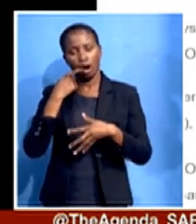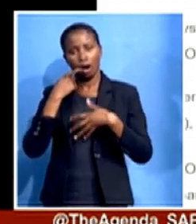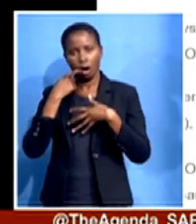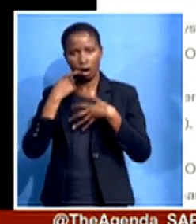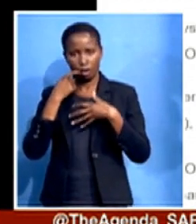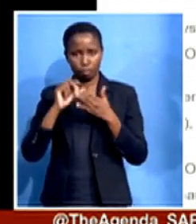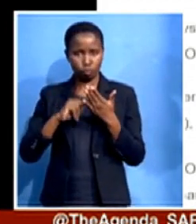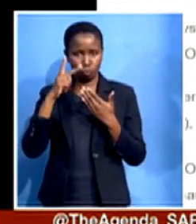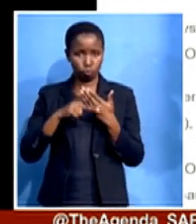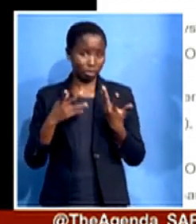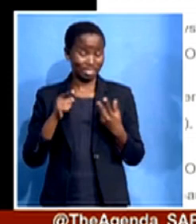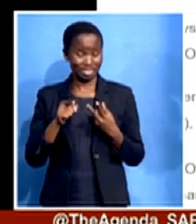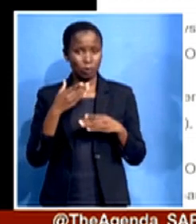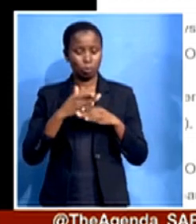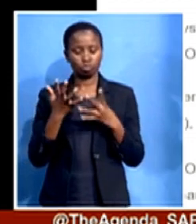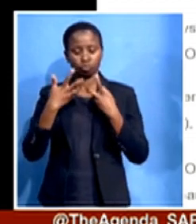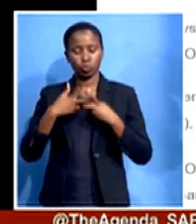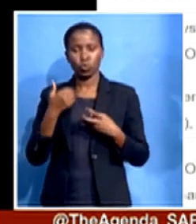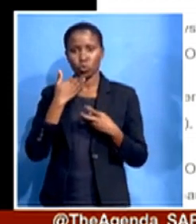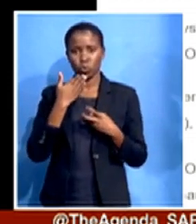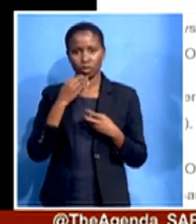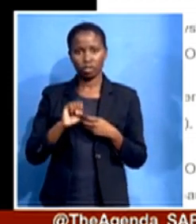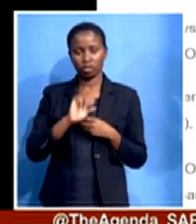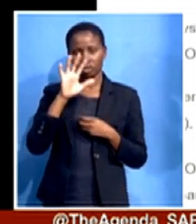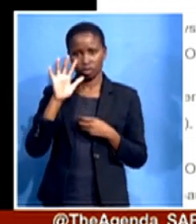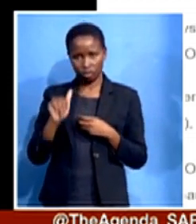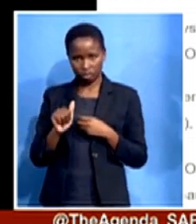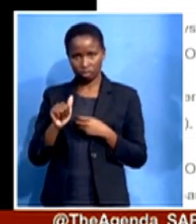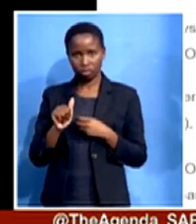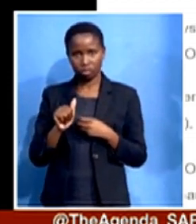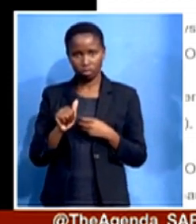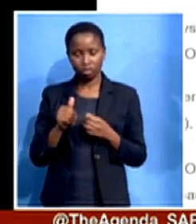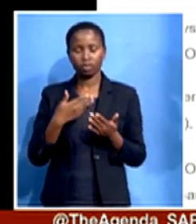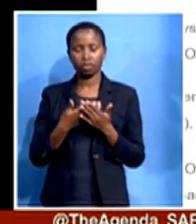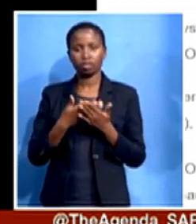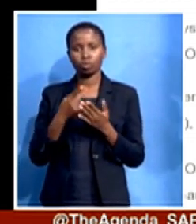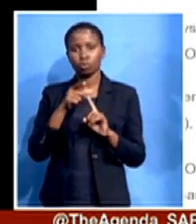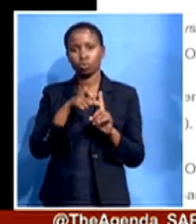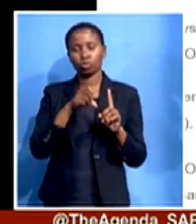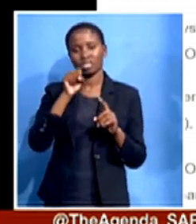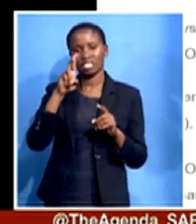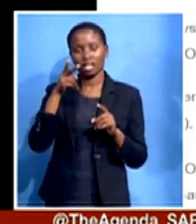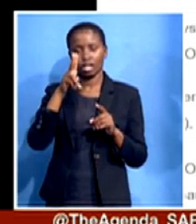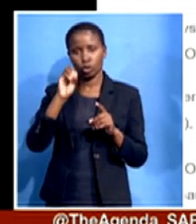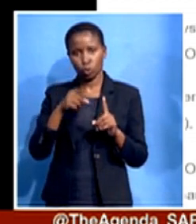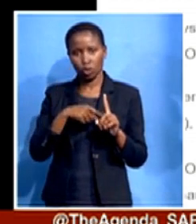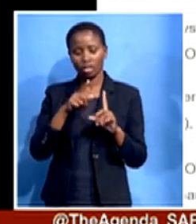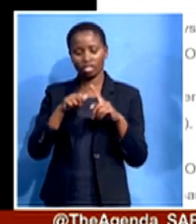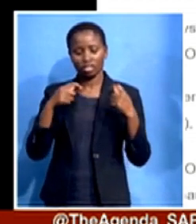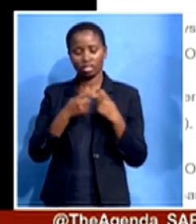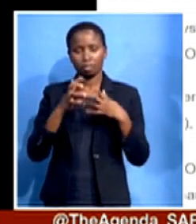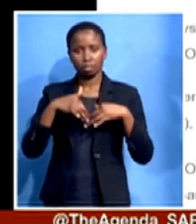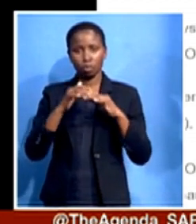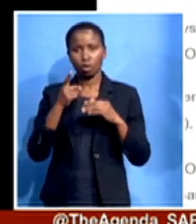African Radio Astronomy Observatory, Sarajevo. This is the team that's been building the 64-dish array meerkat in the